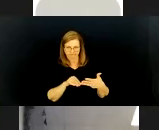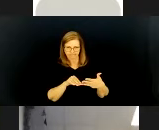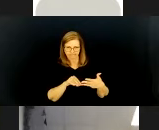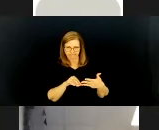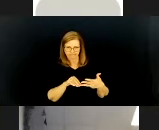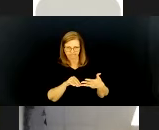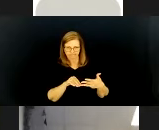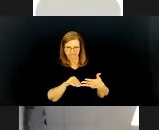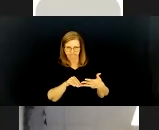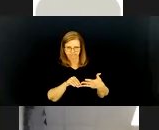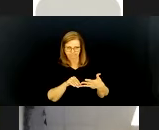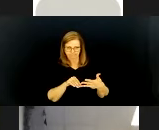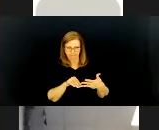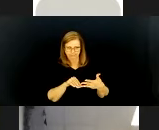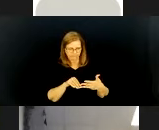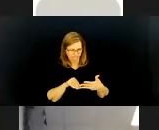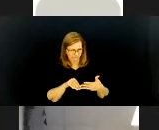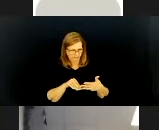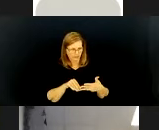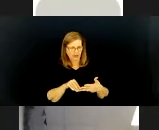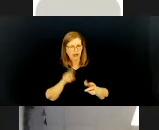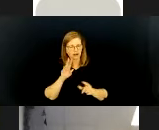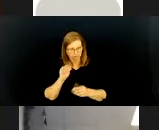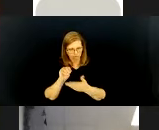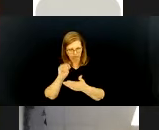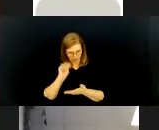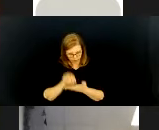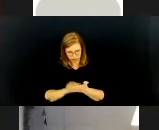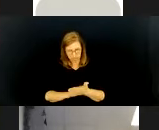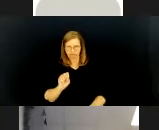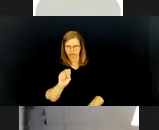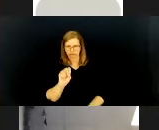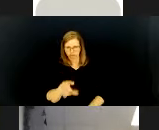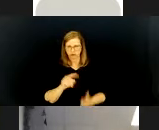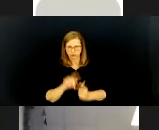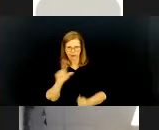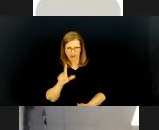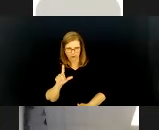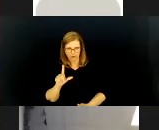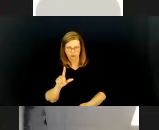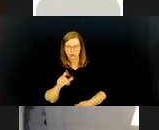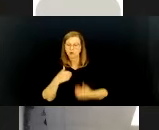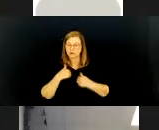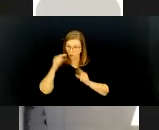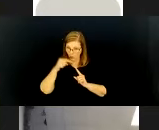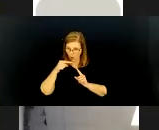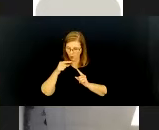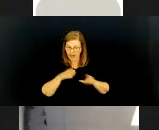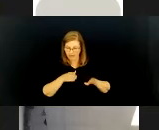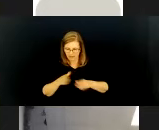to application at the library. So she has a goal and she has a plan to